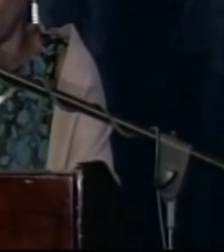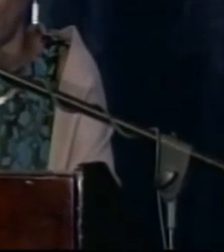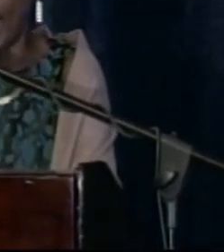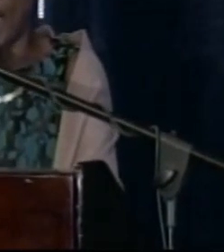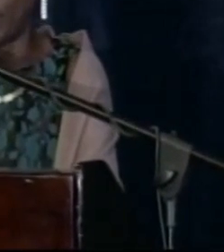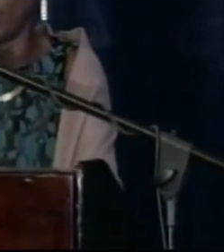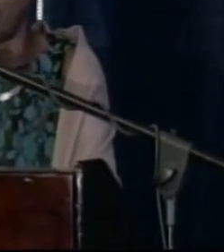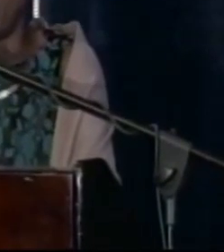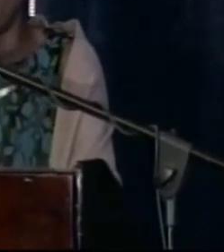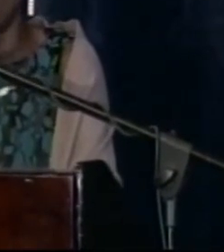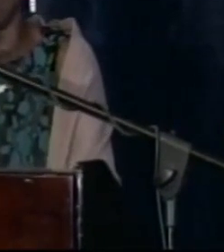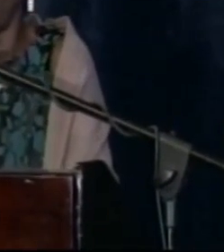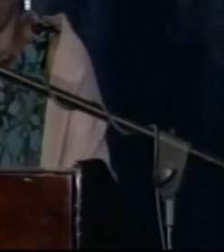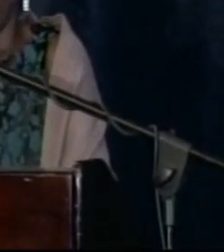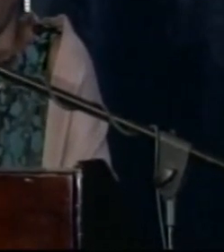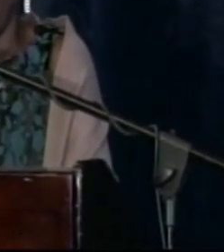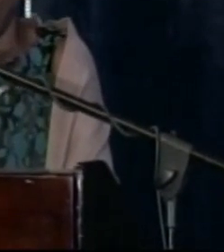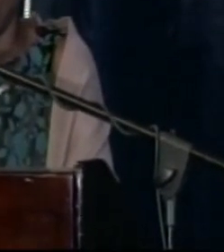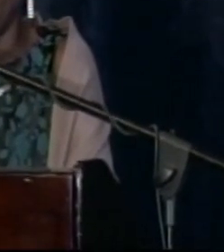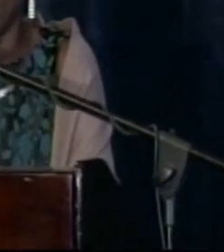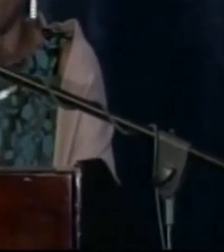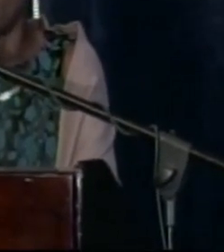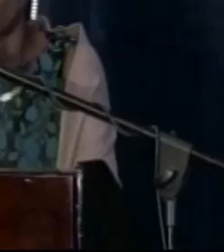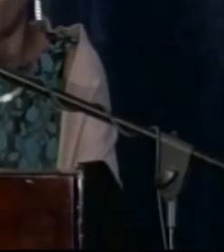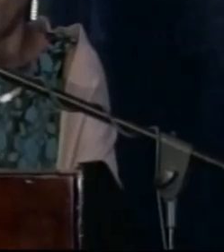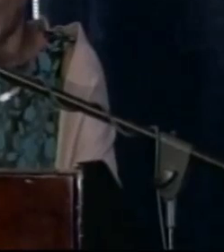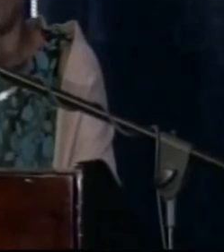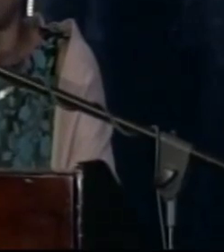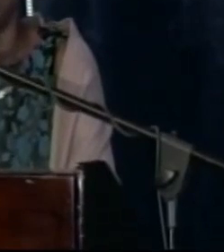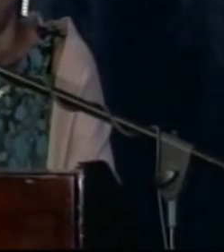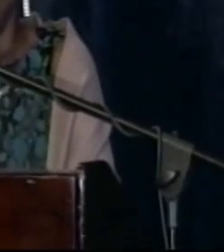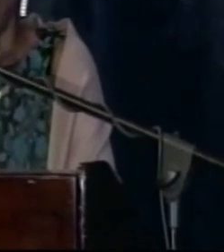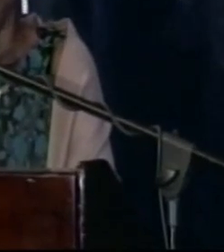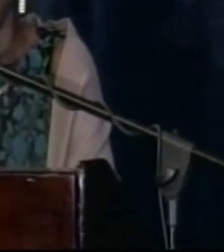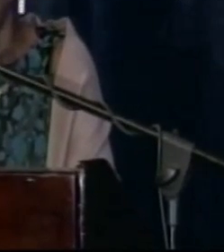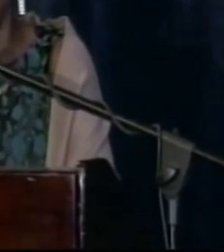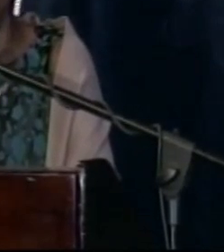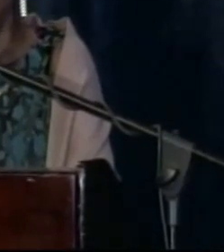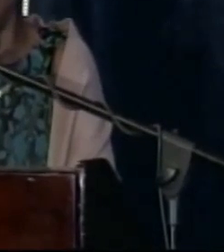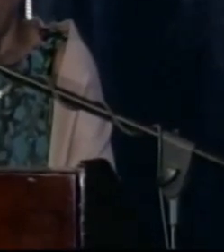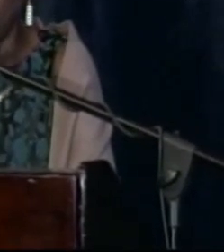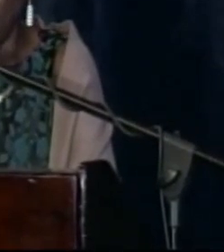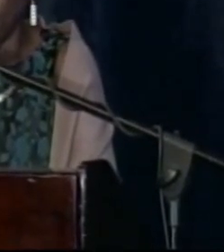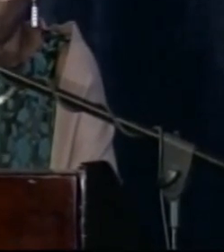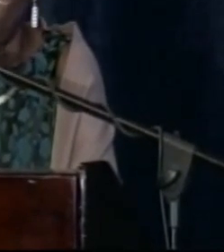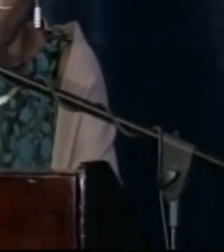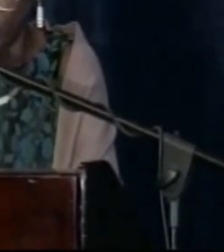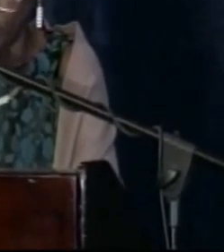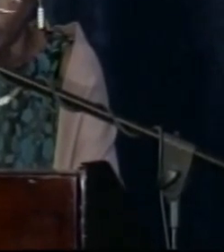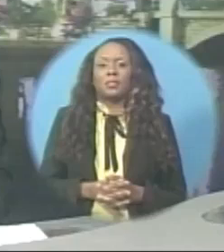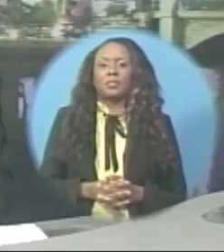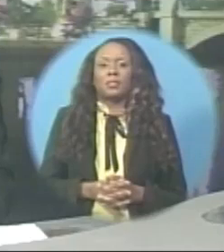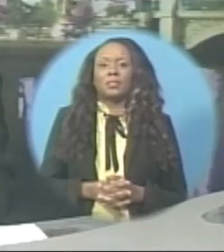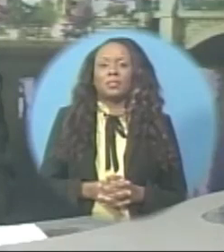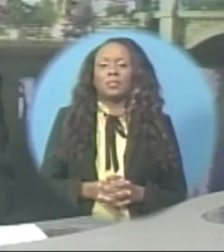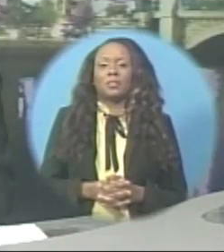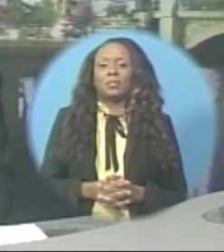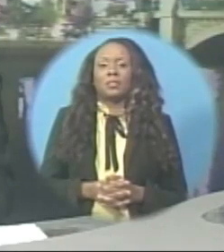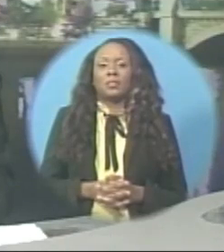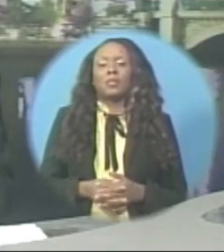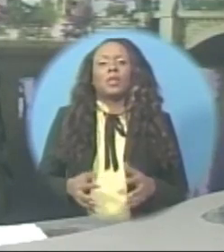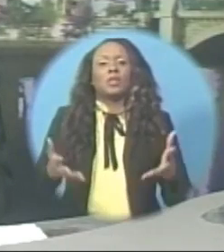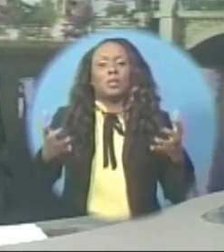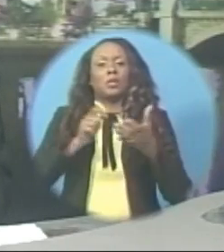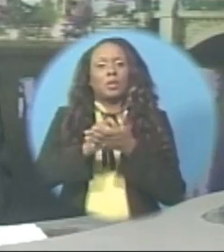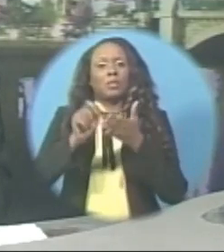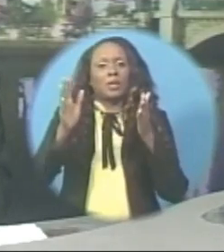resources they will have to build a career in which they can grow and improve and create better and better work. Ms. Lord